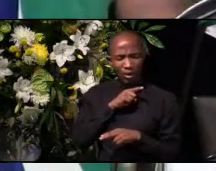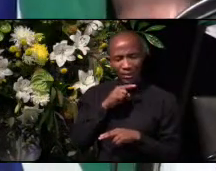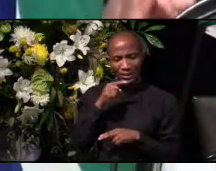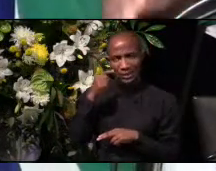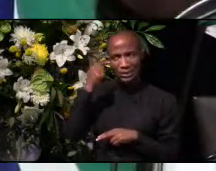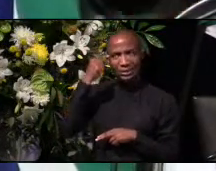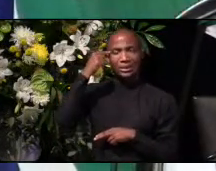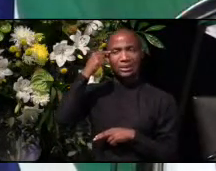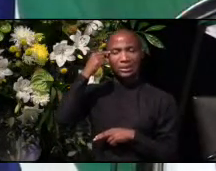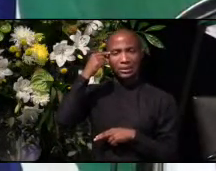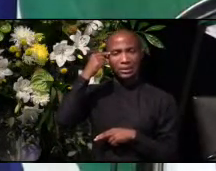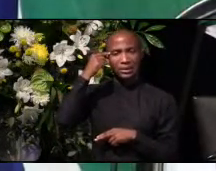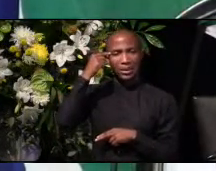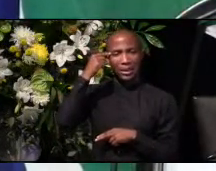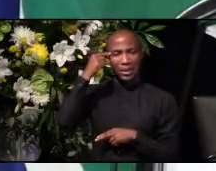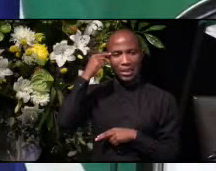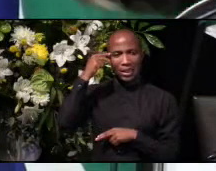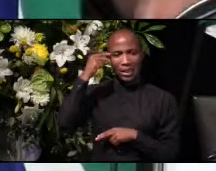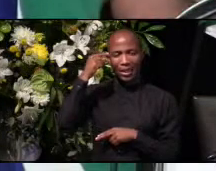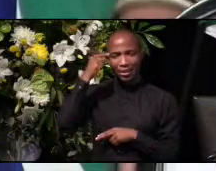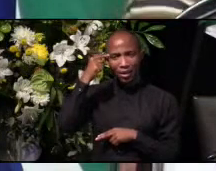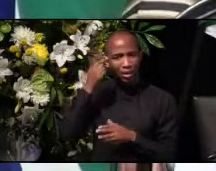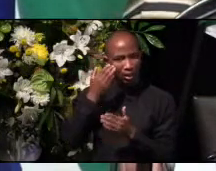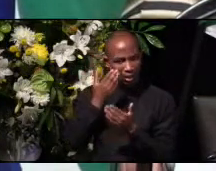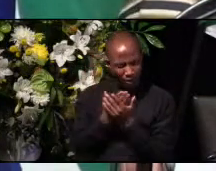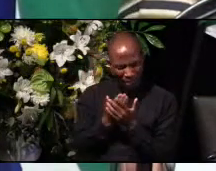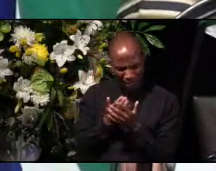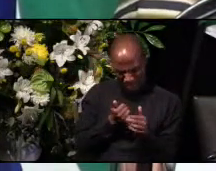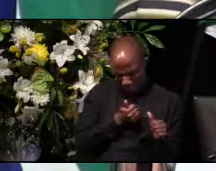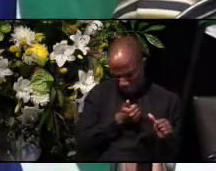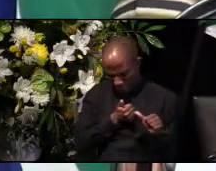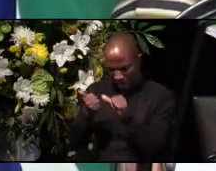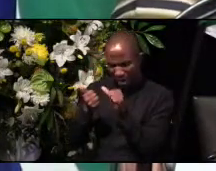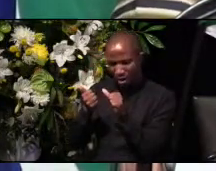towards the highway we we're in